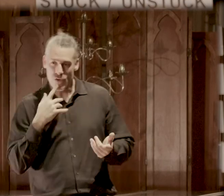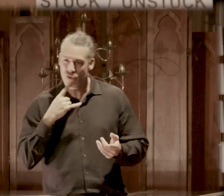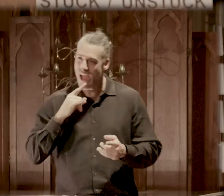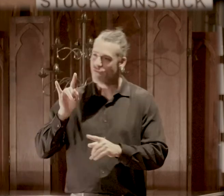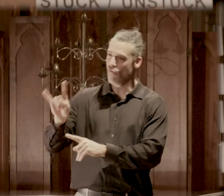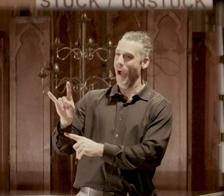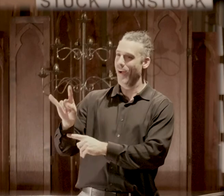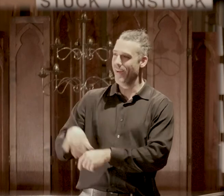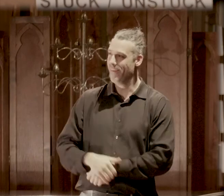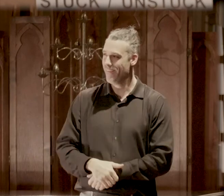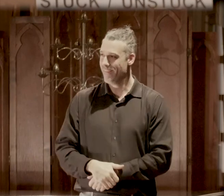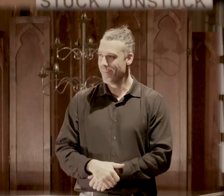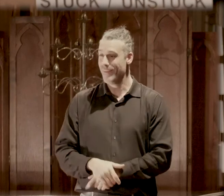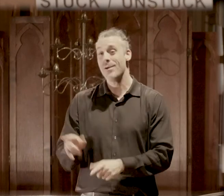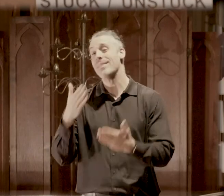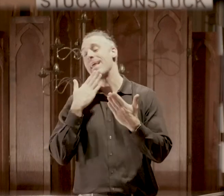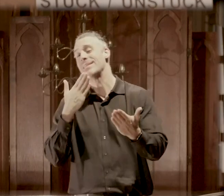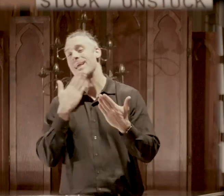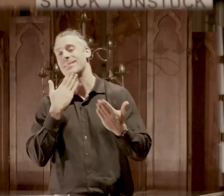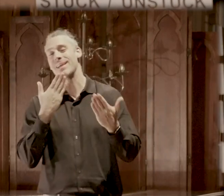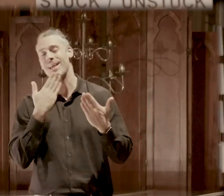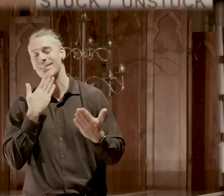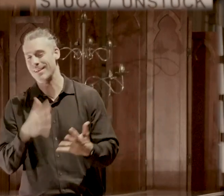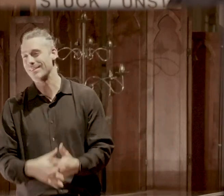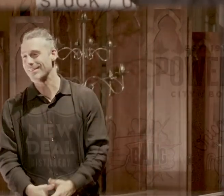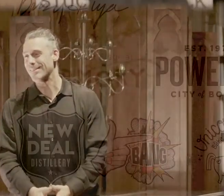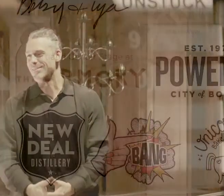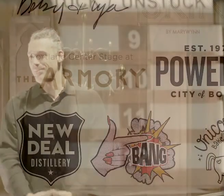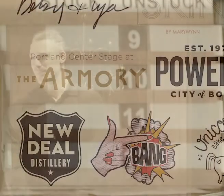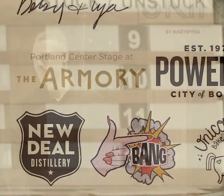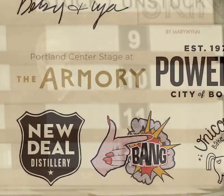I was like, rock on. Thank you very much.